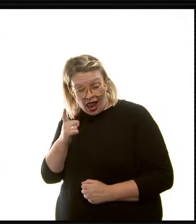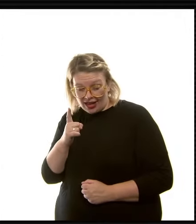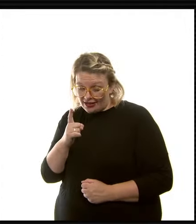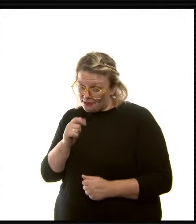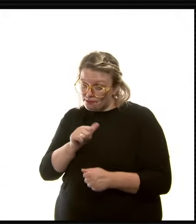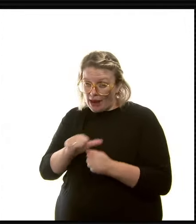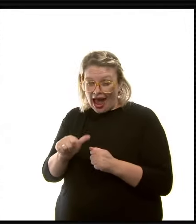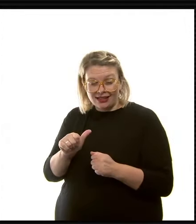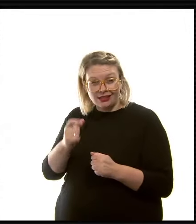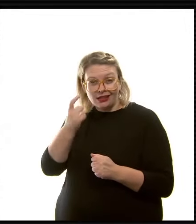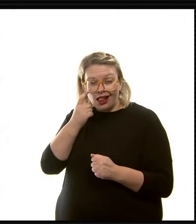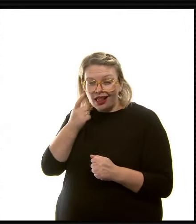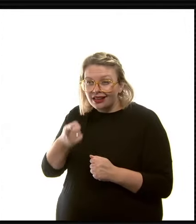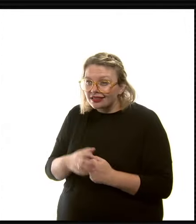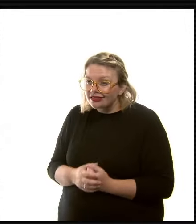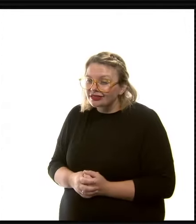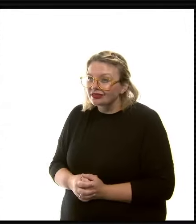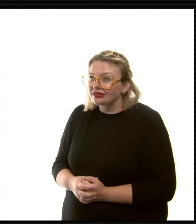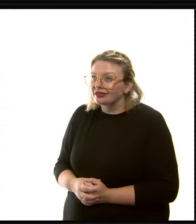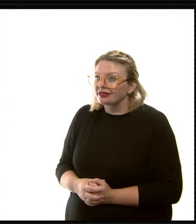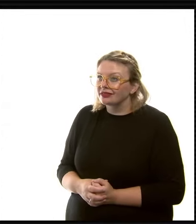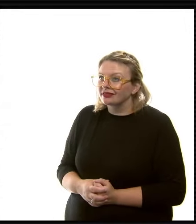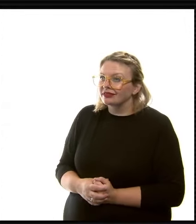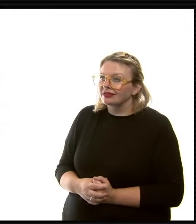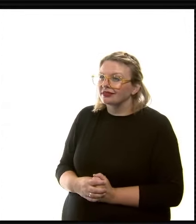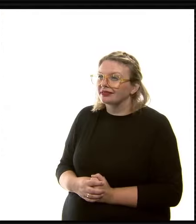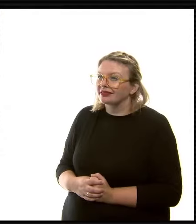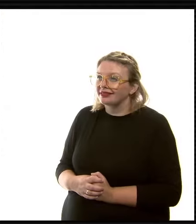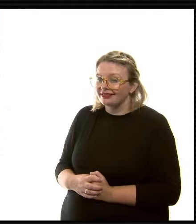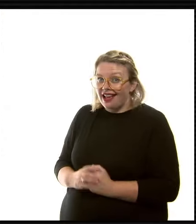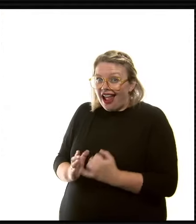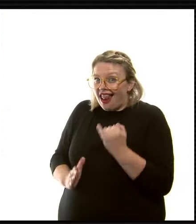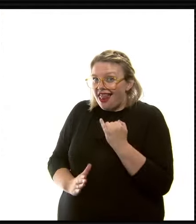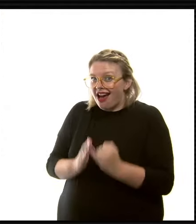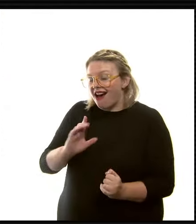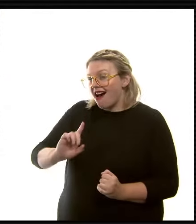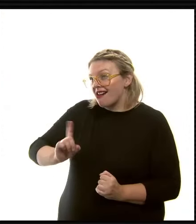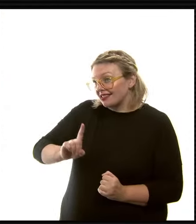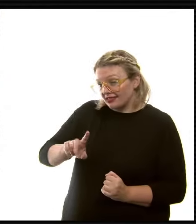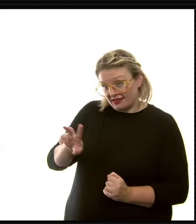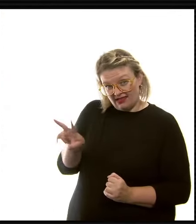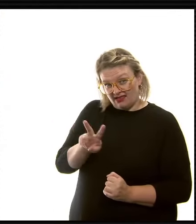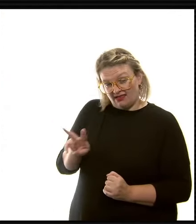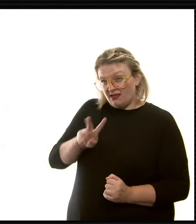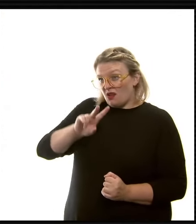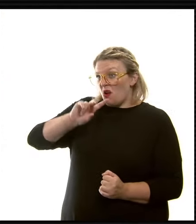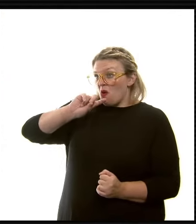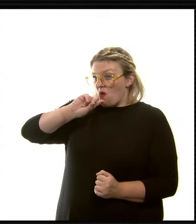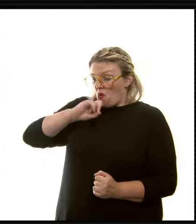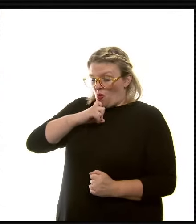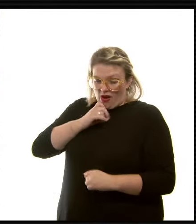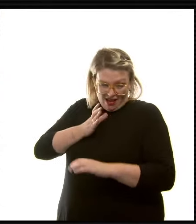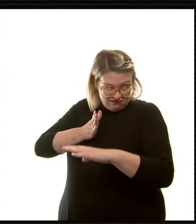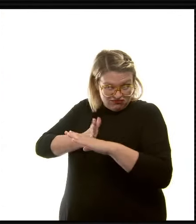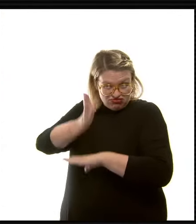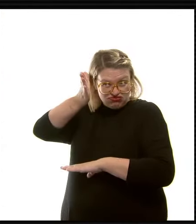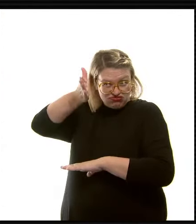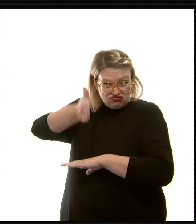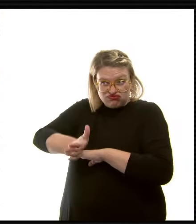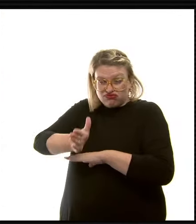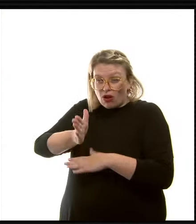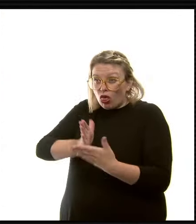Bring it on, ma'am. Okay, here we go. For the ultimate stunt, you will both attempt to zoom your bikes through this